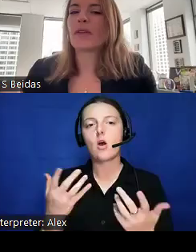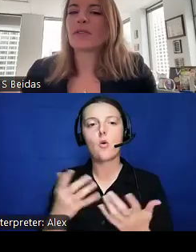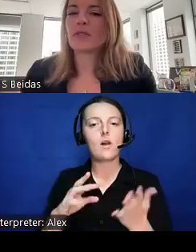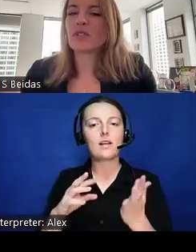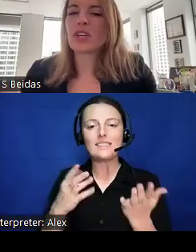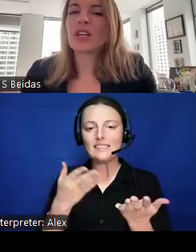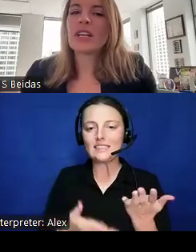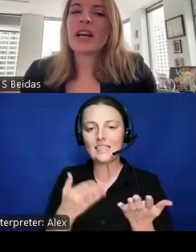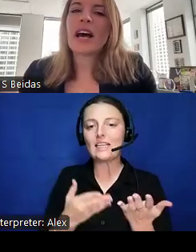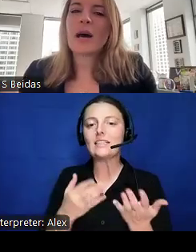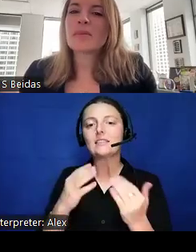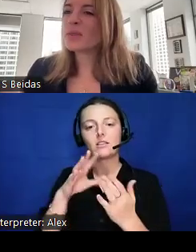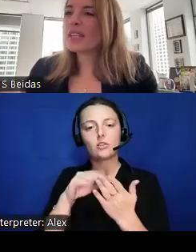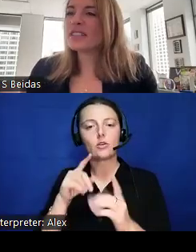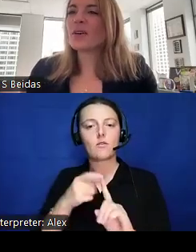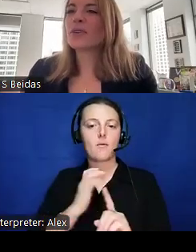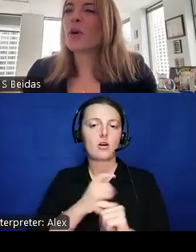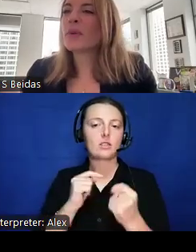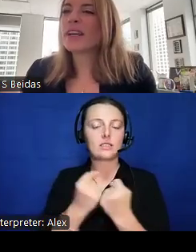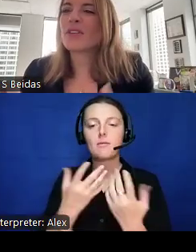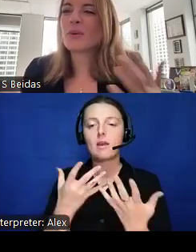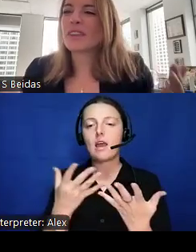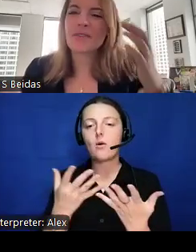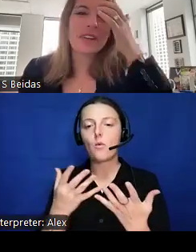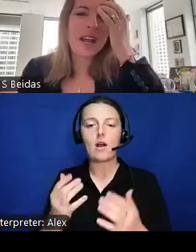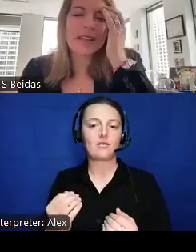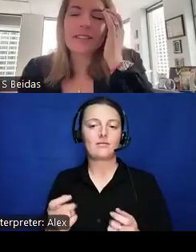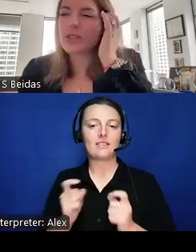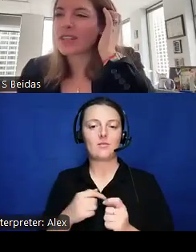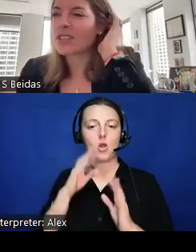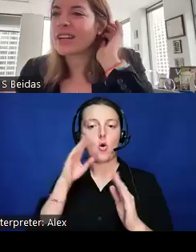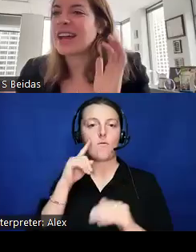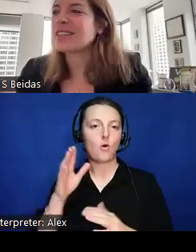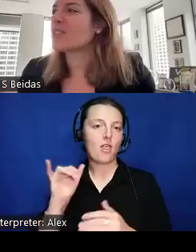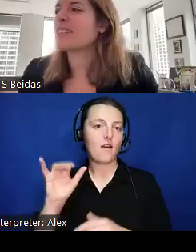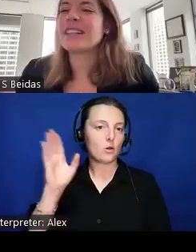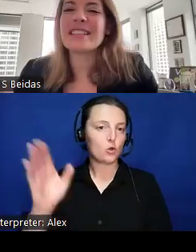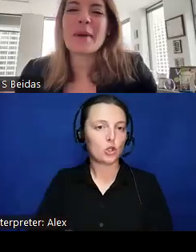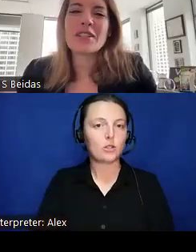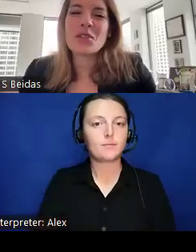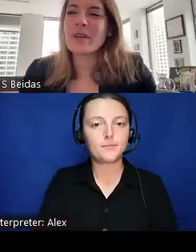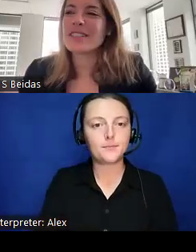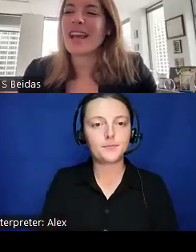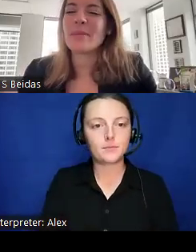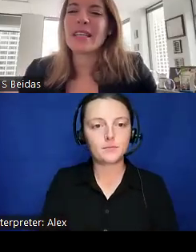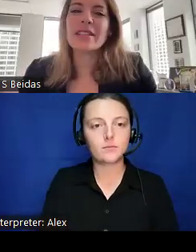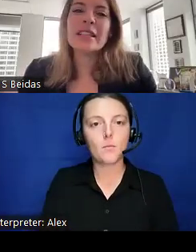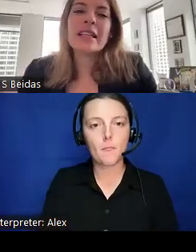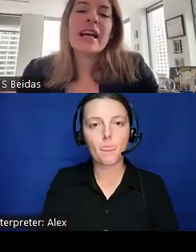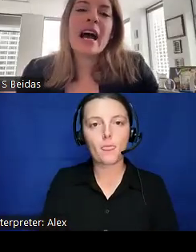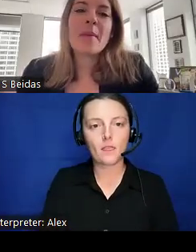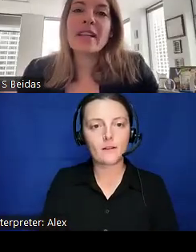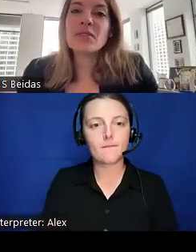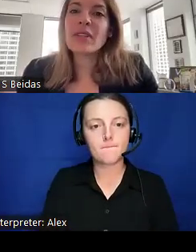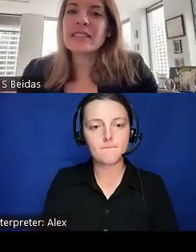and what brings me hope about the future. So let's start with the opening, although with that very kind introduction, I shouldn't need to spend too much